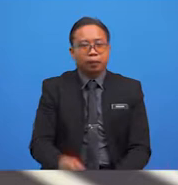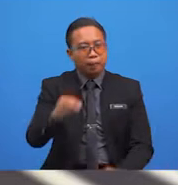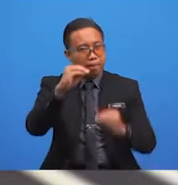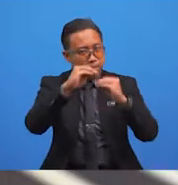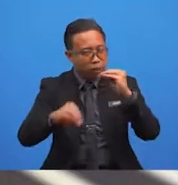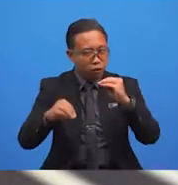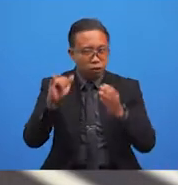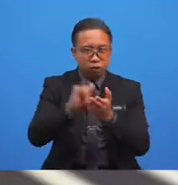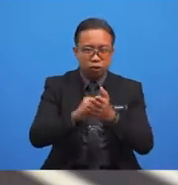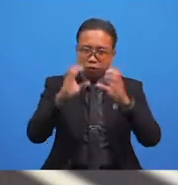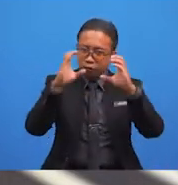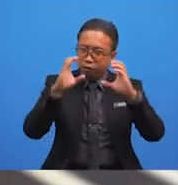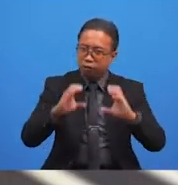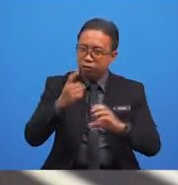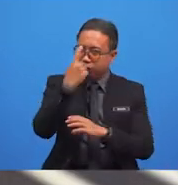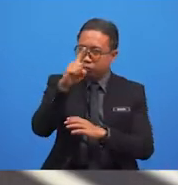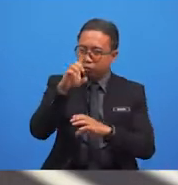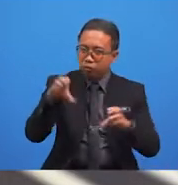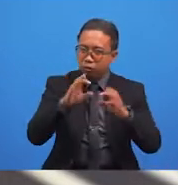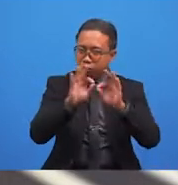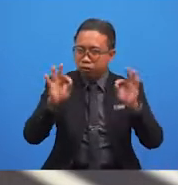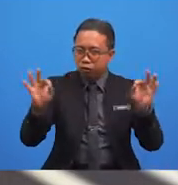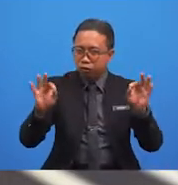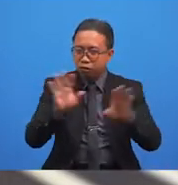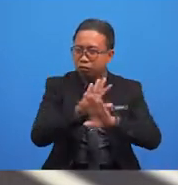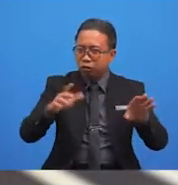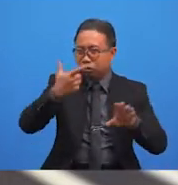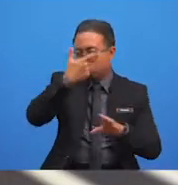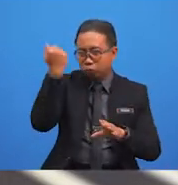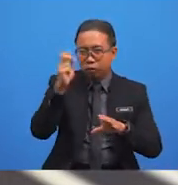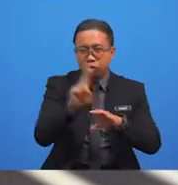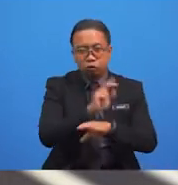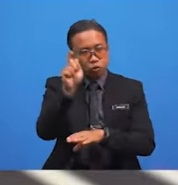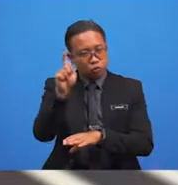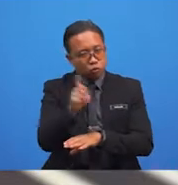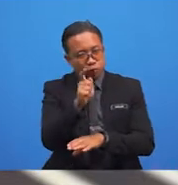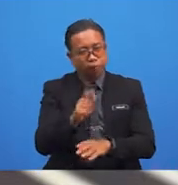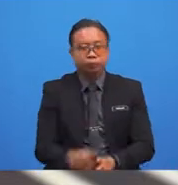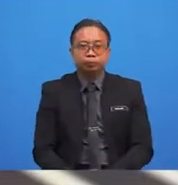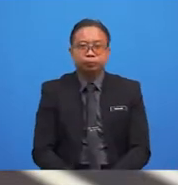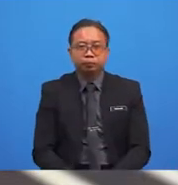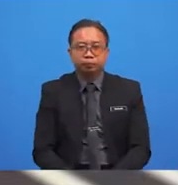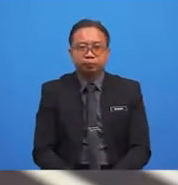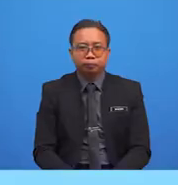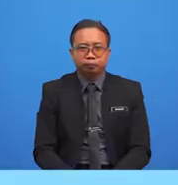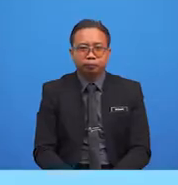Match these phrases to make sentences. Don't forget to use a comma.